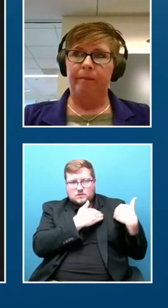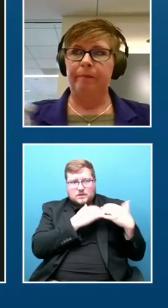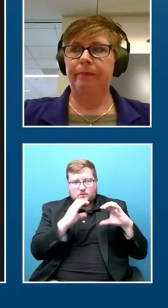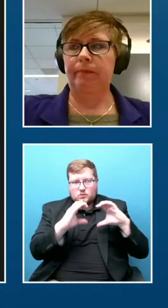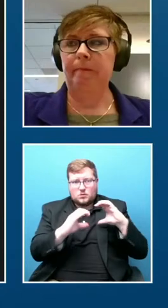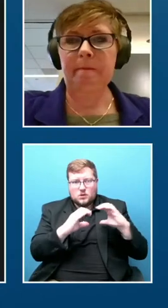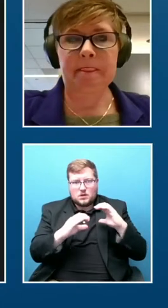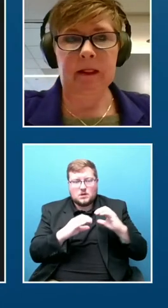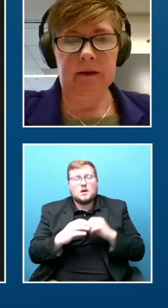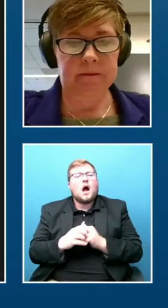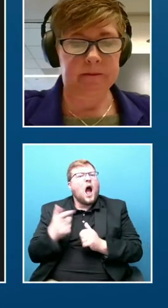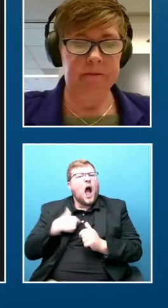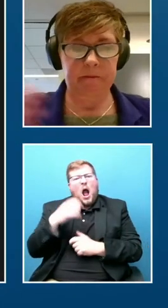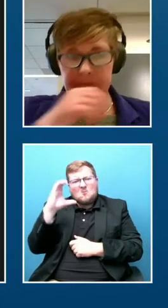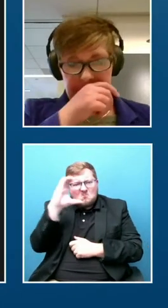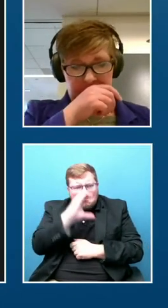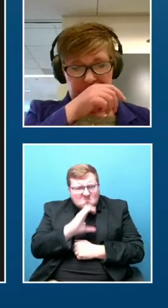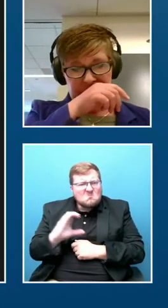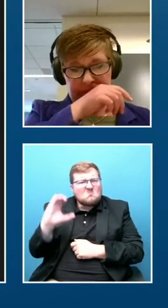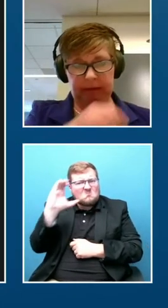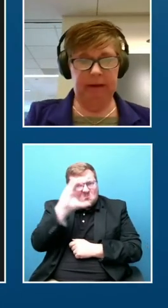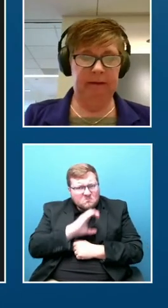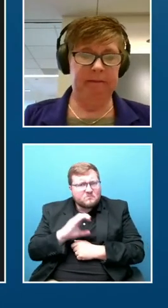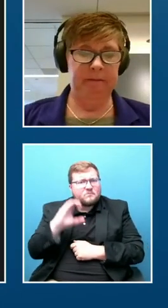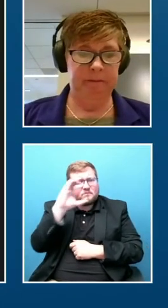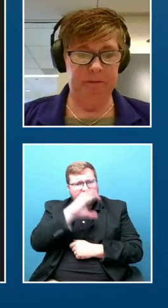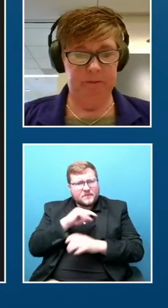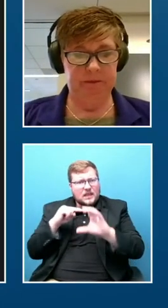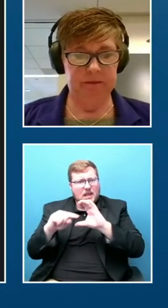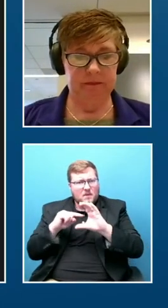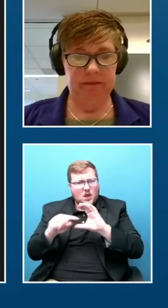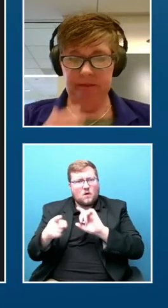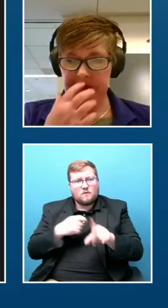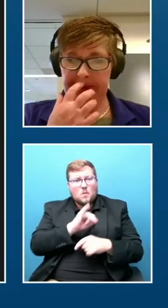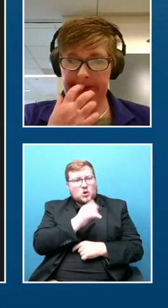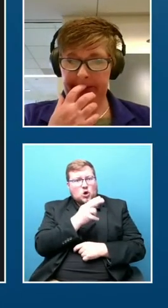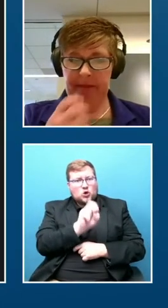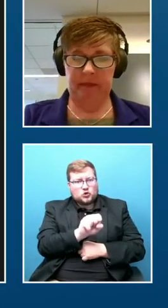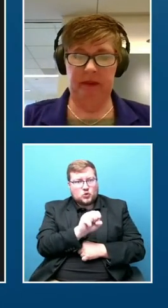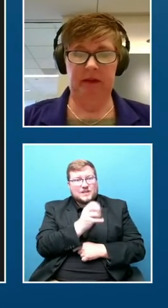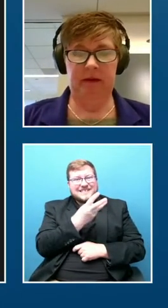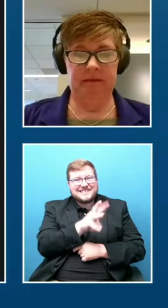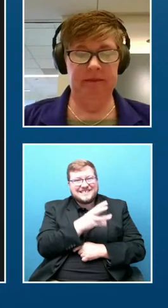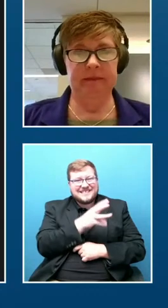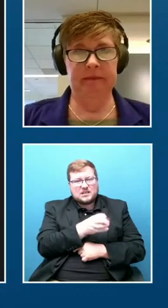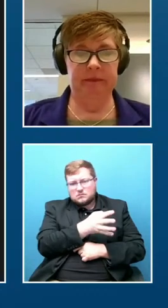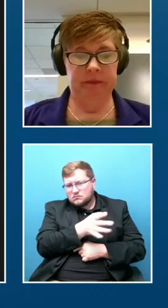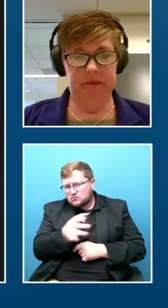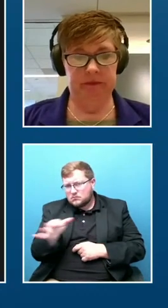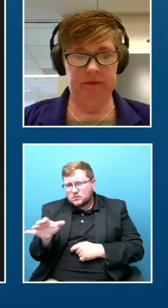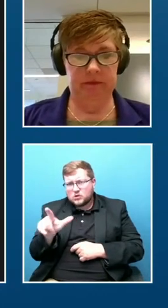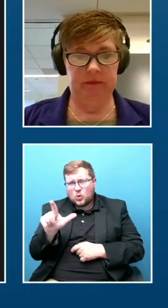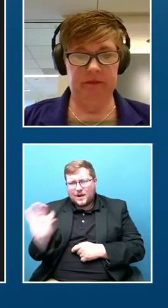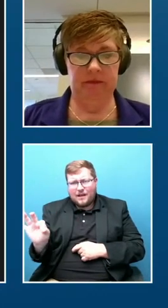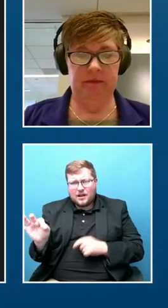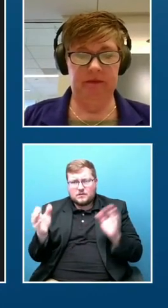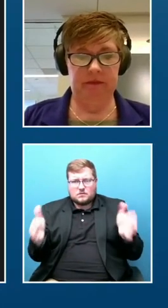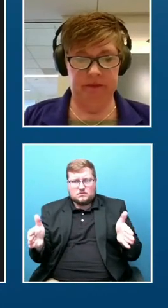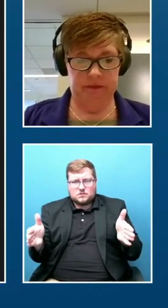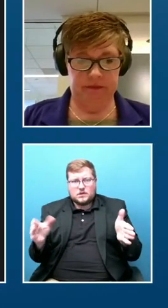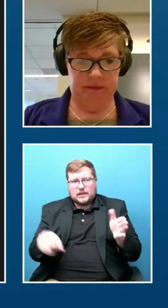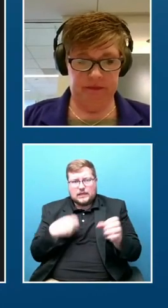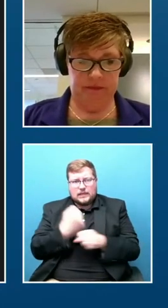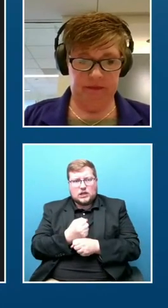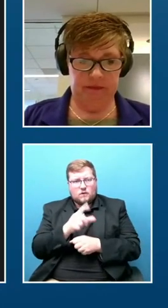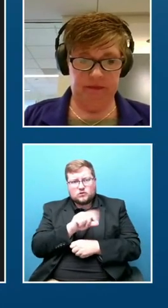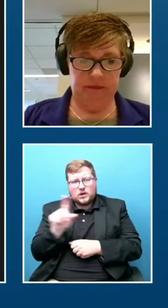have searched my email for the dates from June 16th to June 29th, 2020. And although